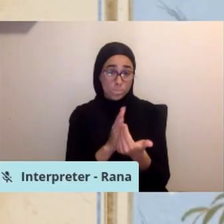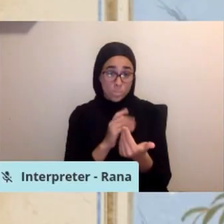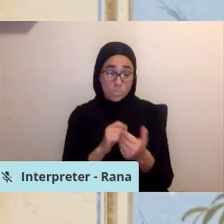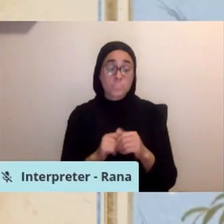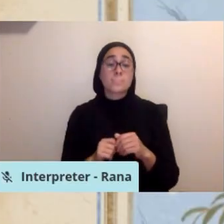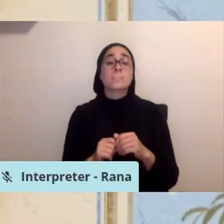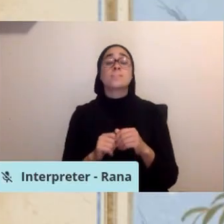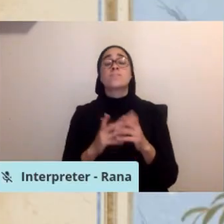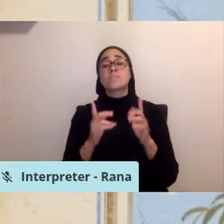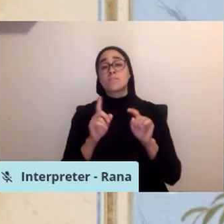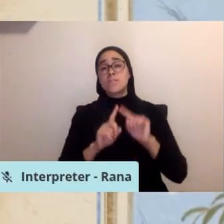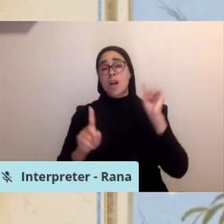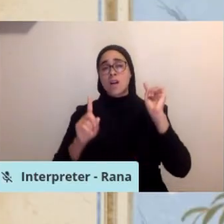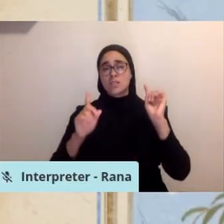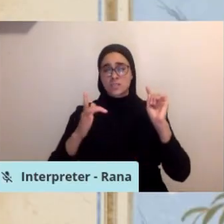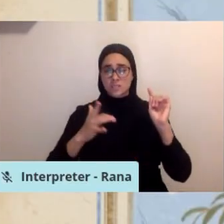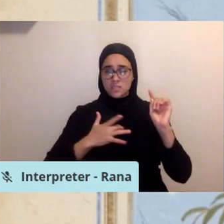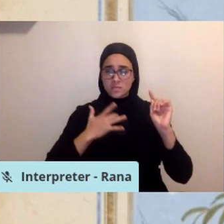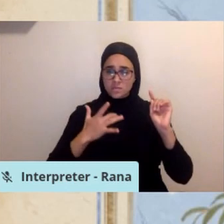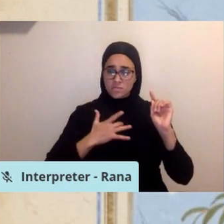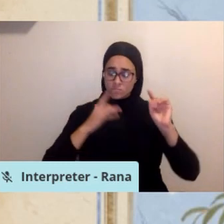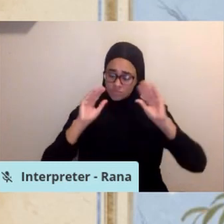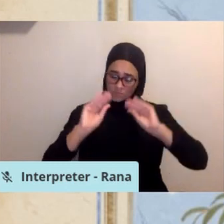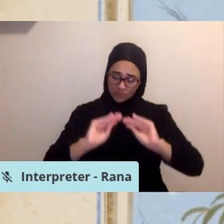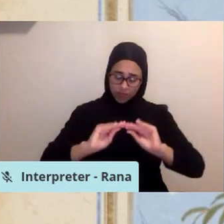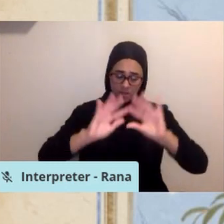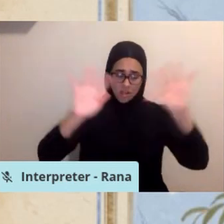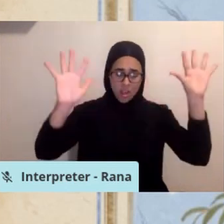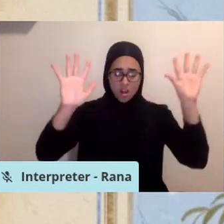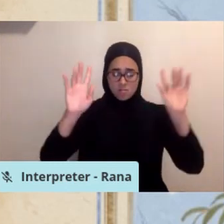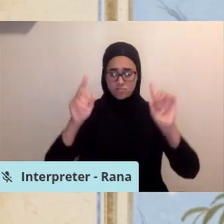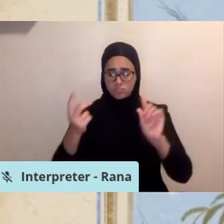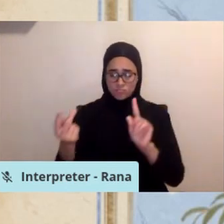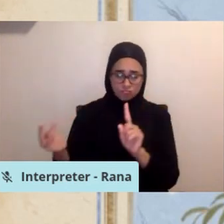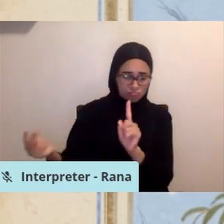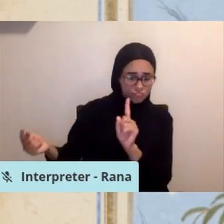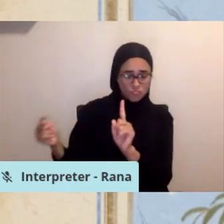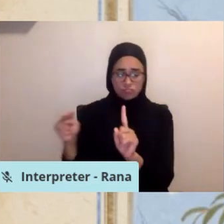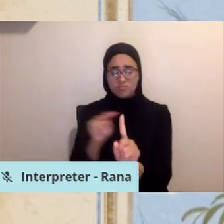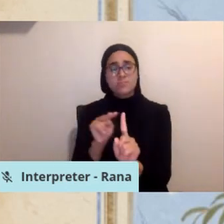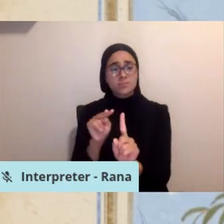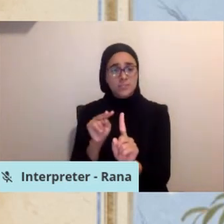of clarity and benefits of perspective.